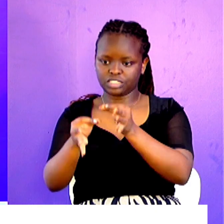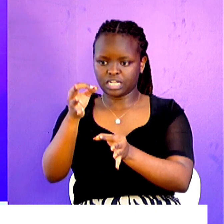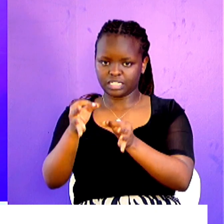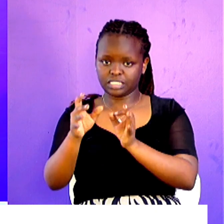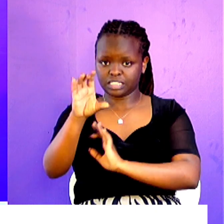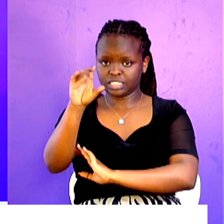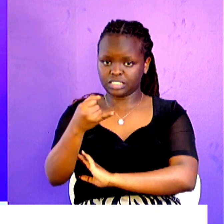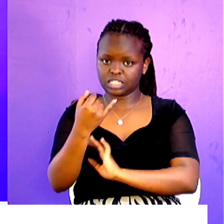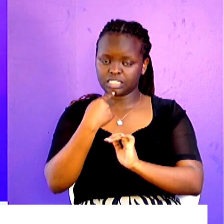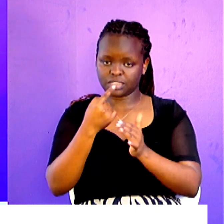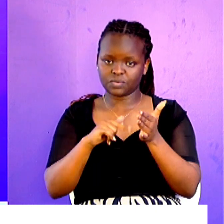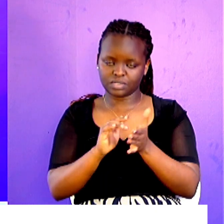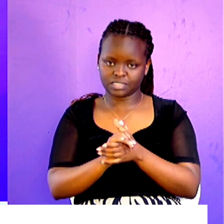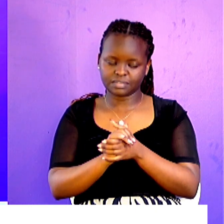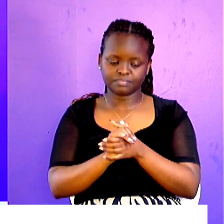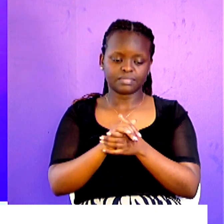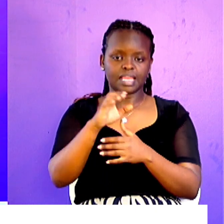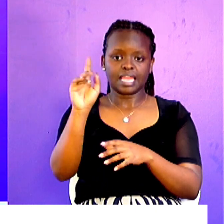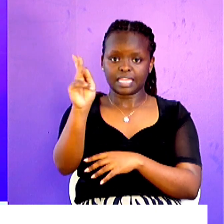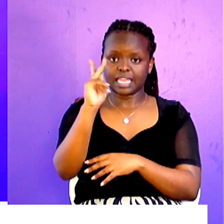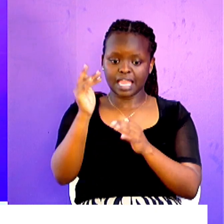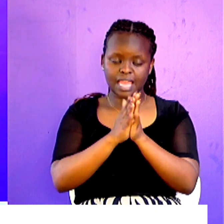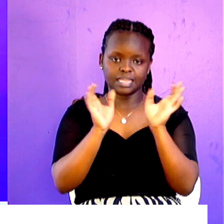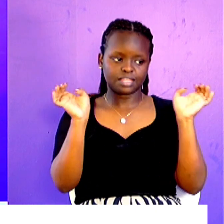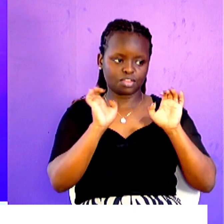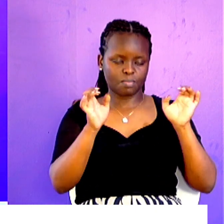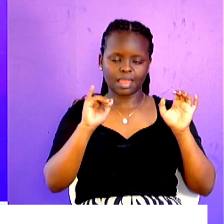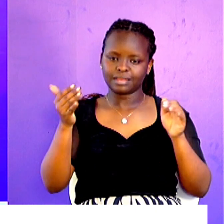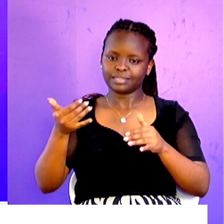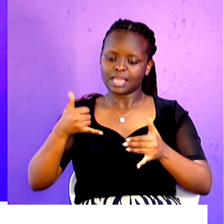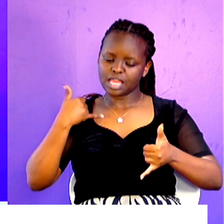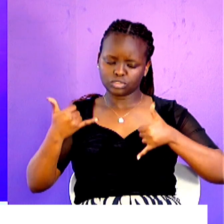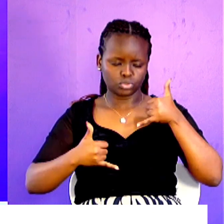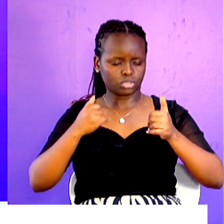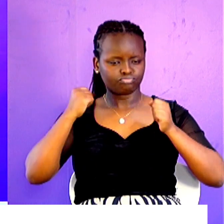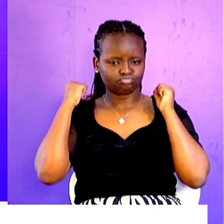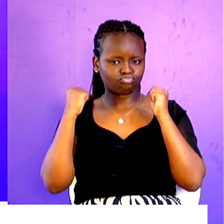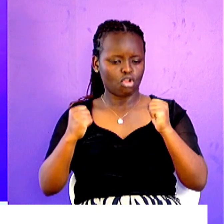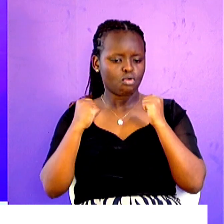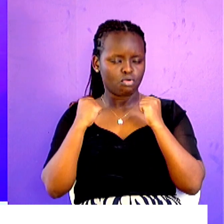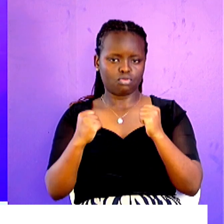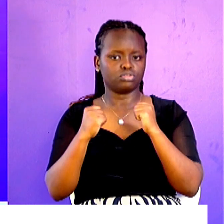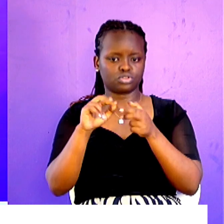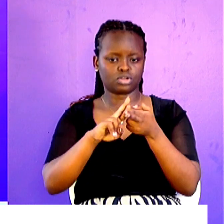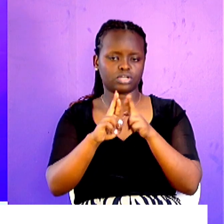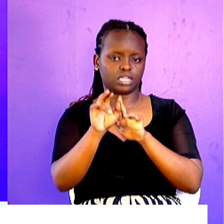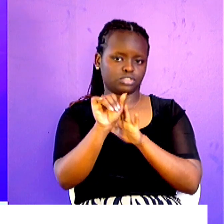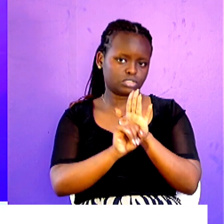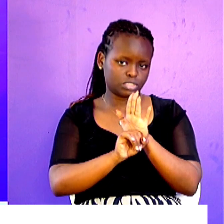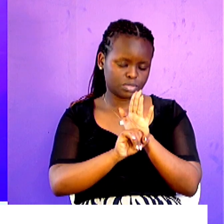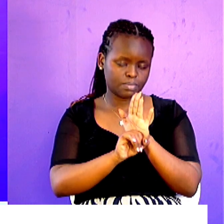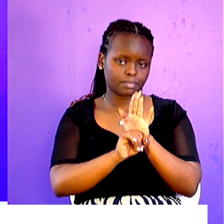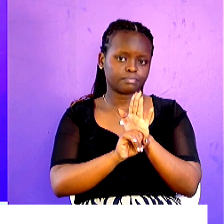while Kenya and Ethiopia have historically enjoyed strong bilateral ties,